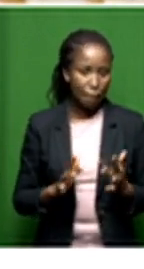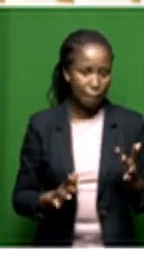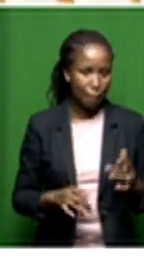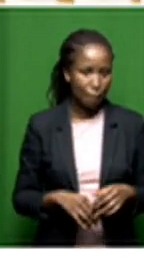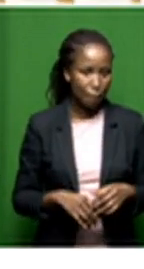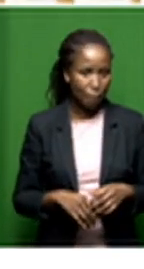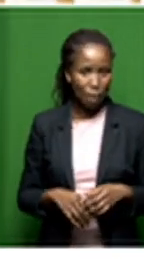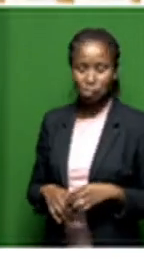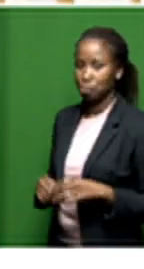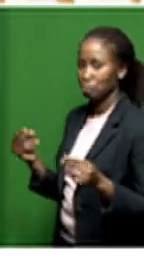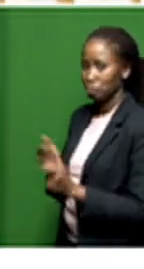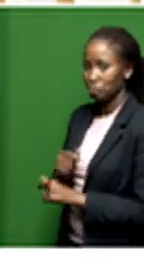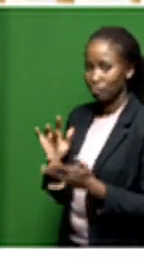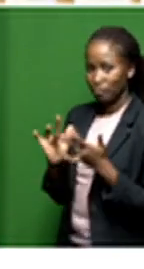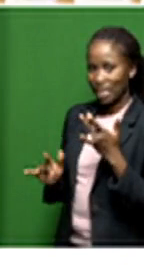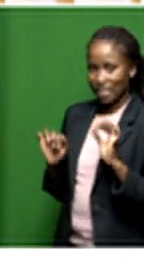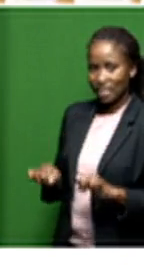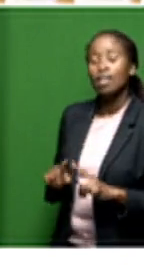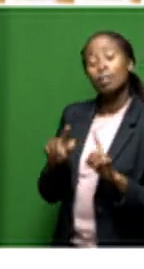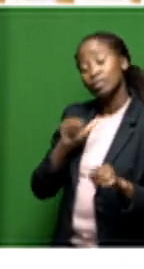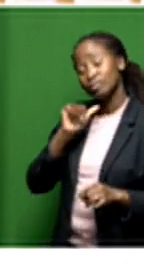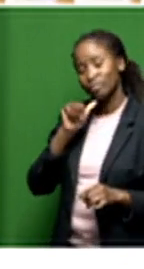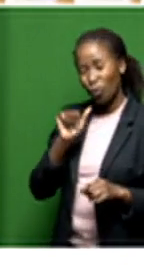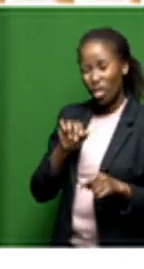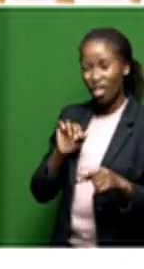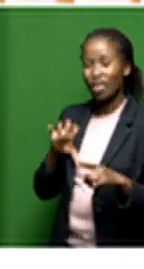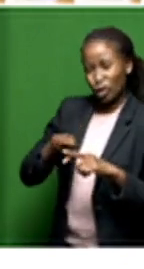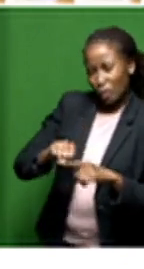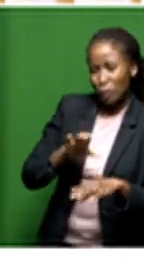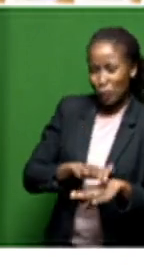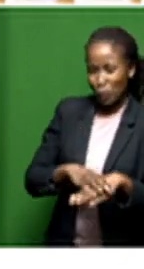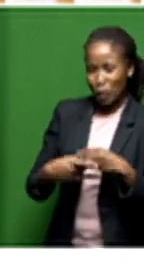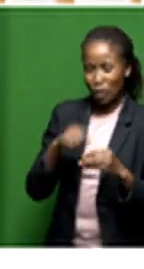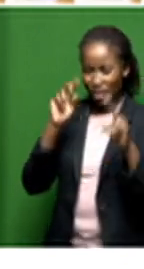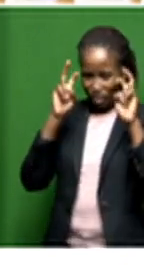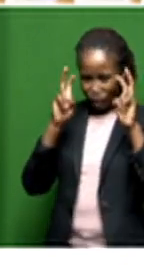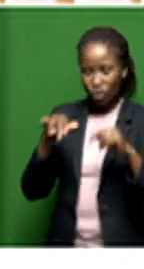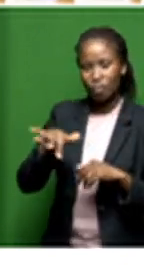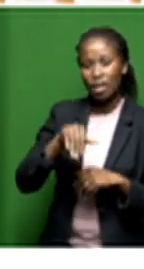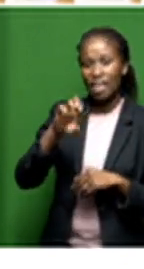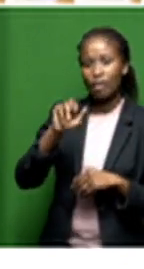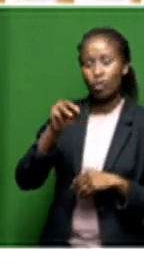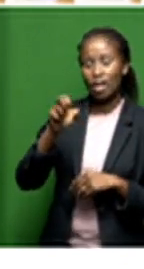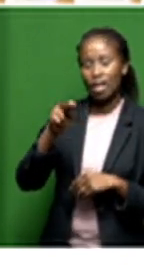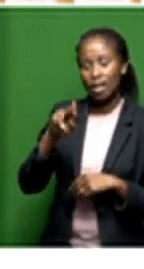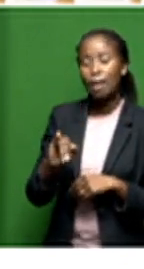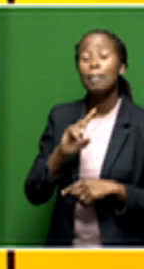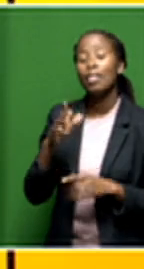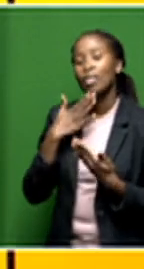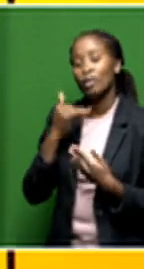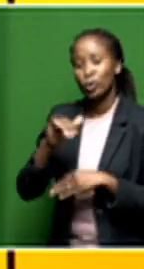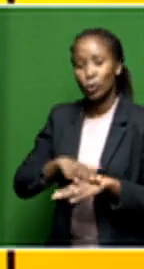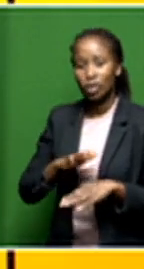Well, unfortunately, that's signal breaking, but definitely we'll catch up again with the situation in Emfuleni. But thanks so much for your time this morning.